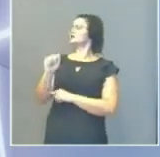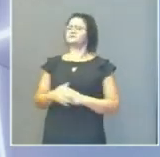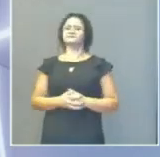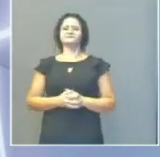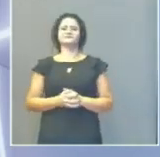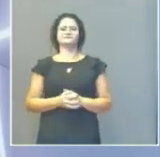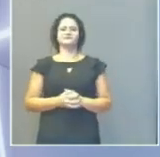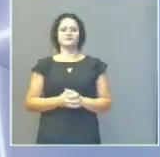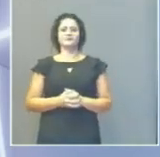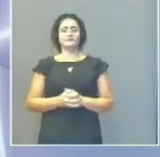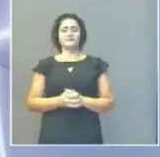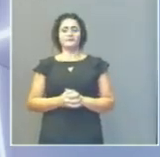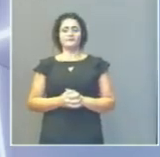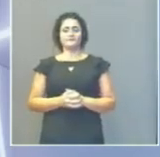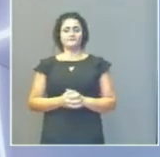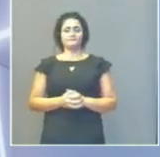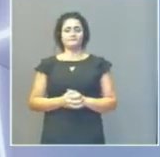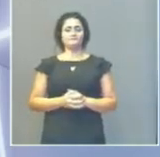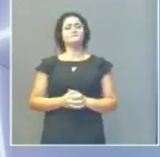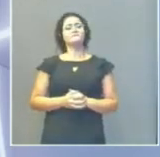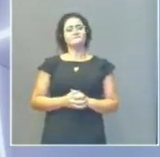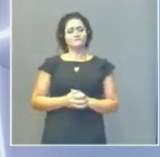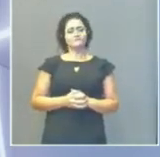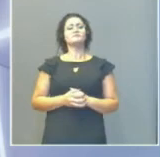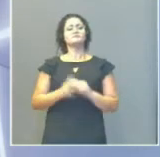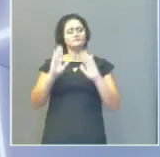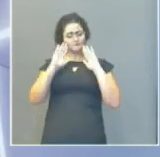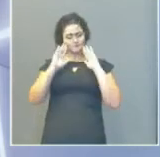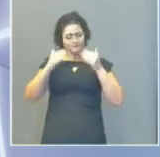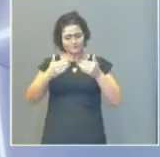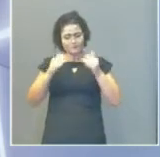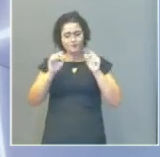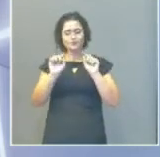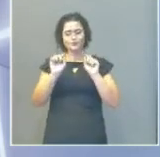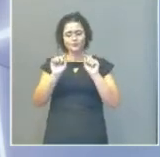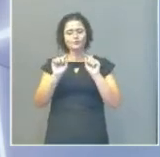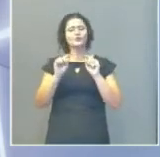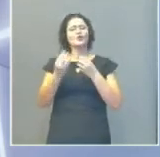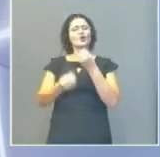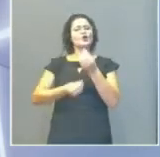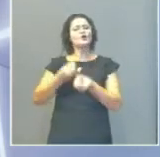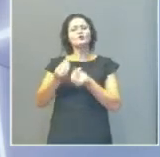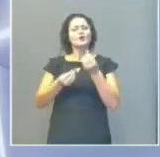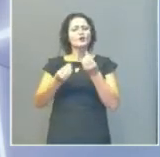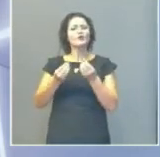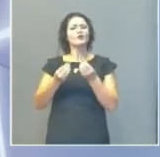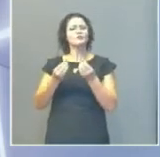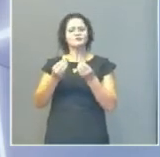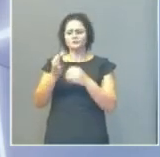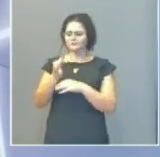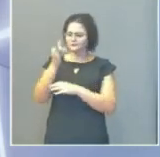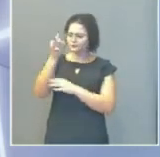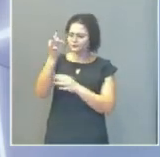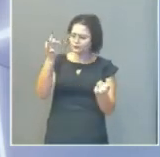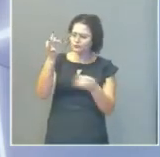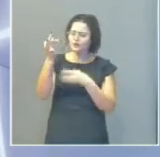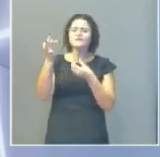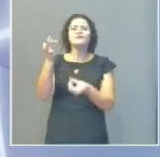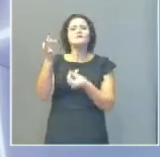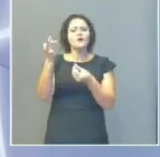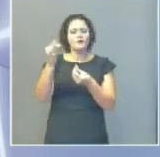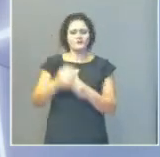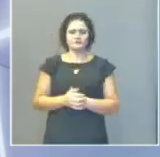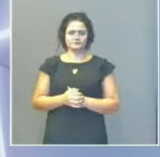particularly revolving around how we create new futures and what that might invite us